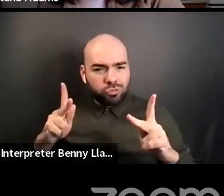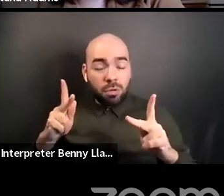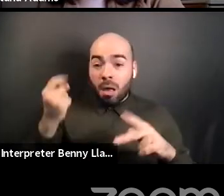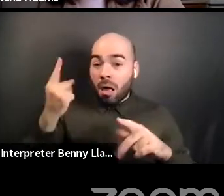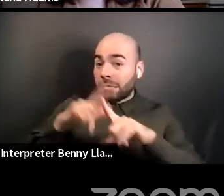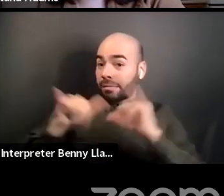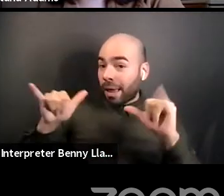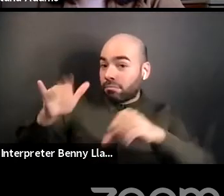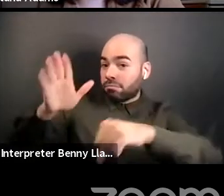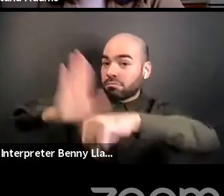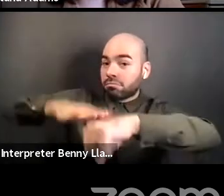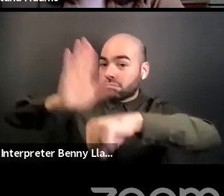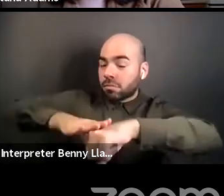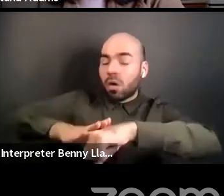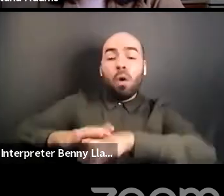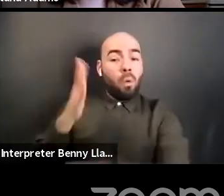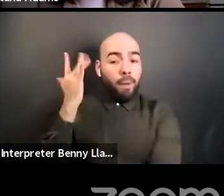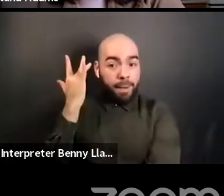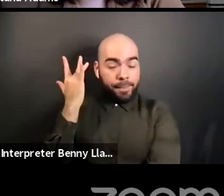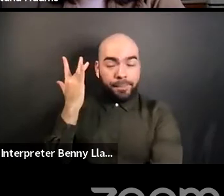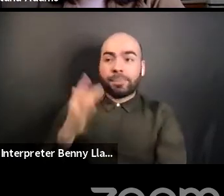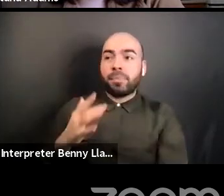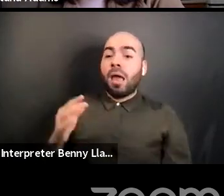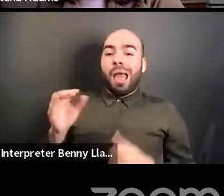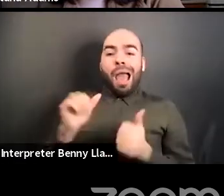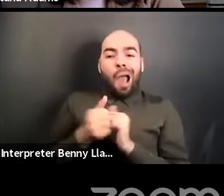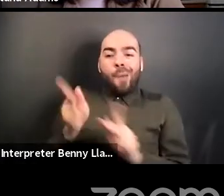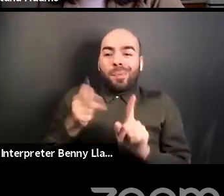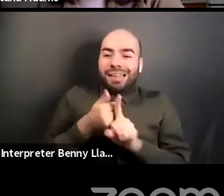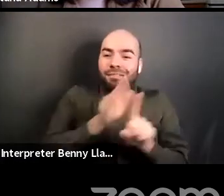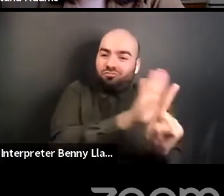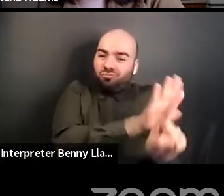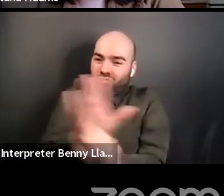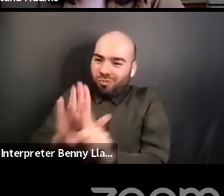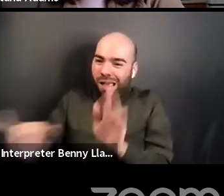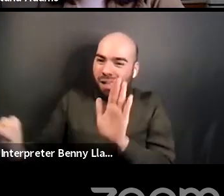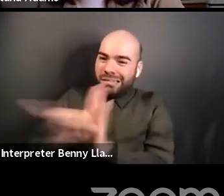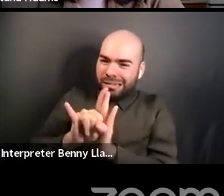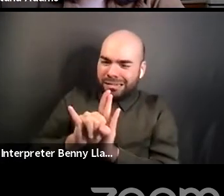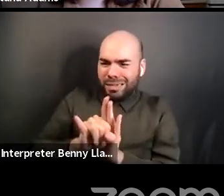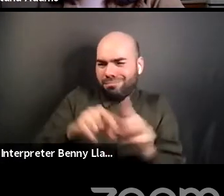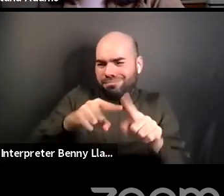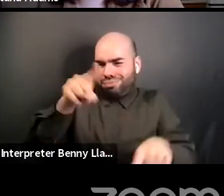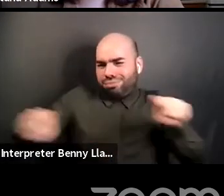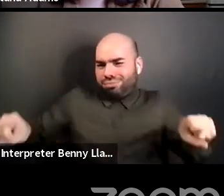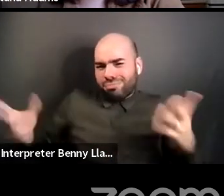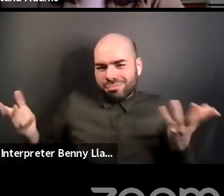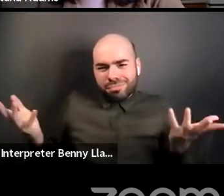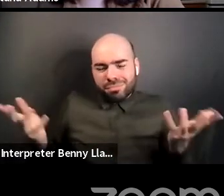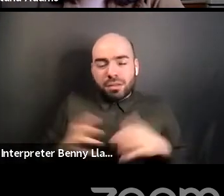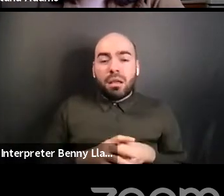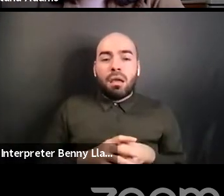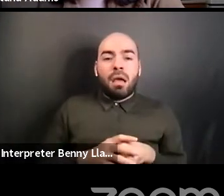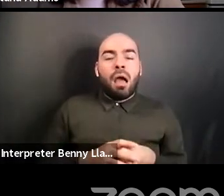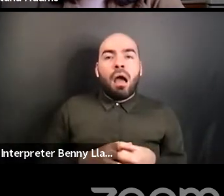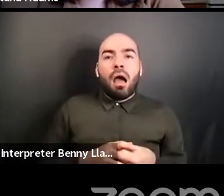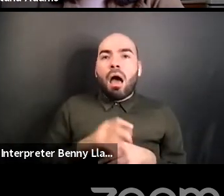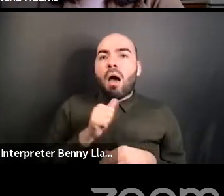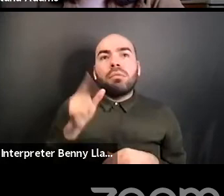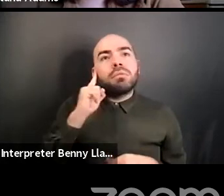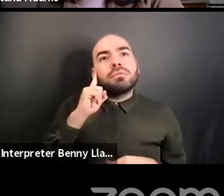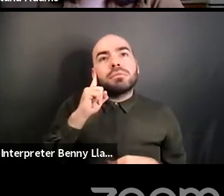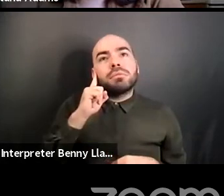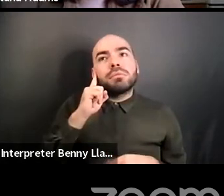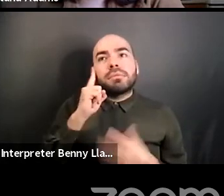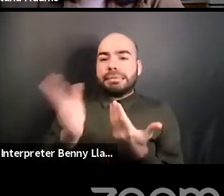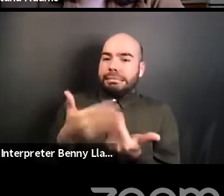it because the way that people identify as Native can vary a lot. And I don't think that it's an